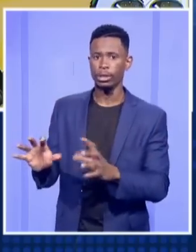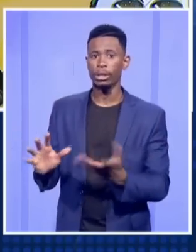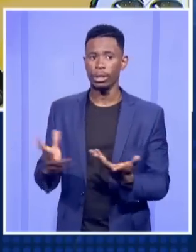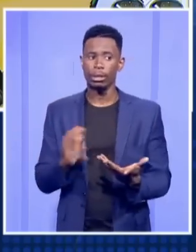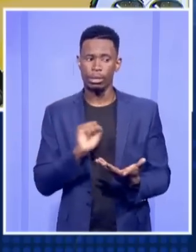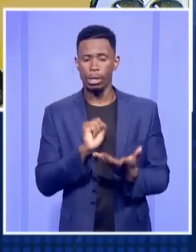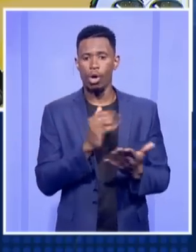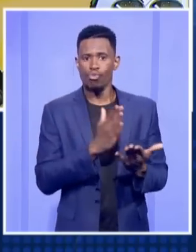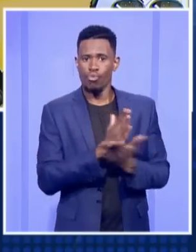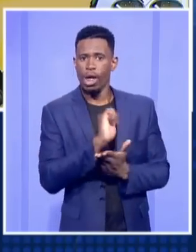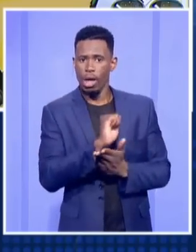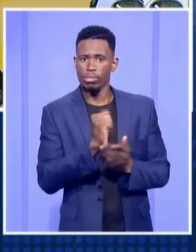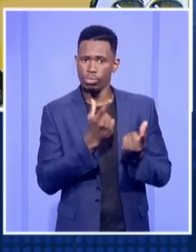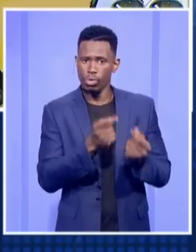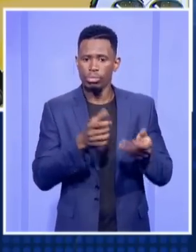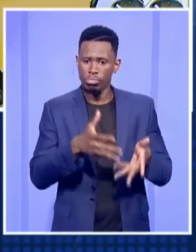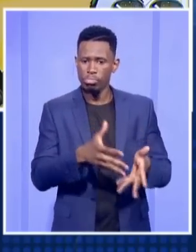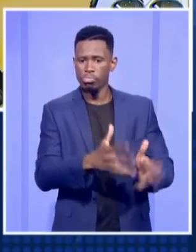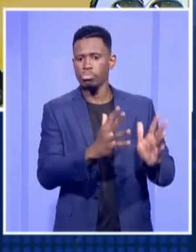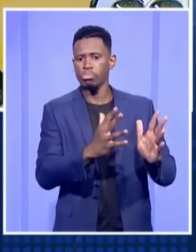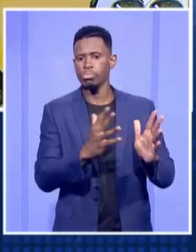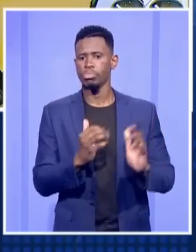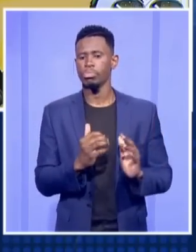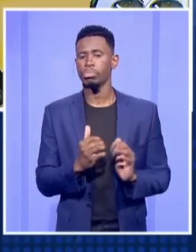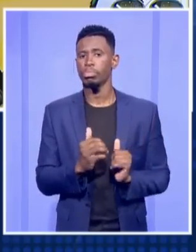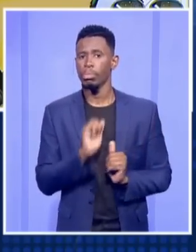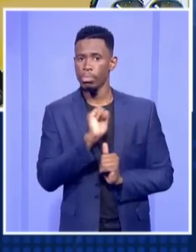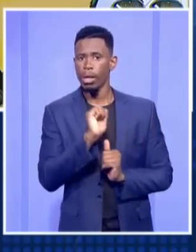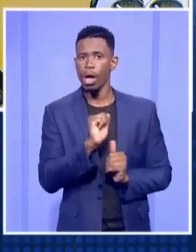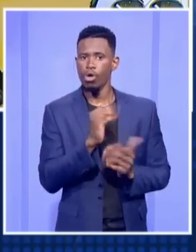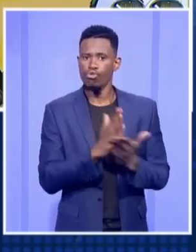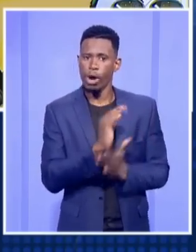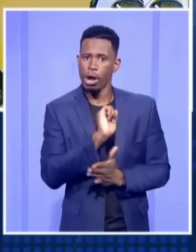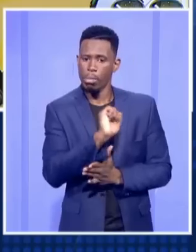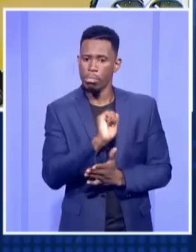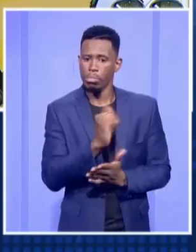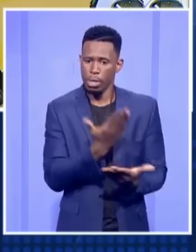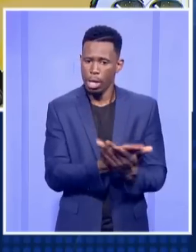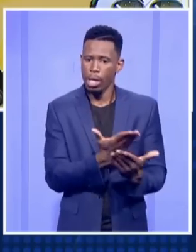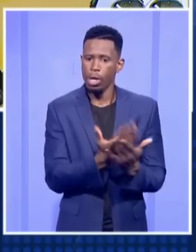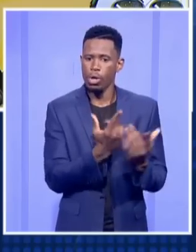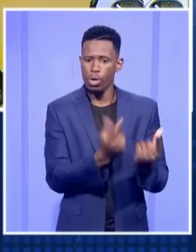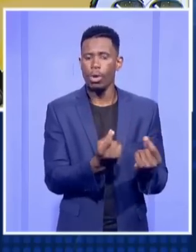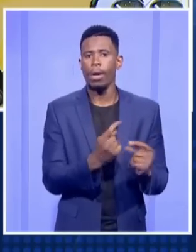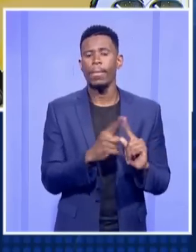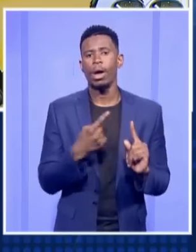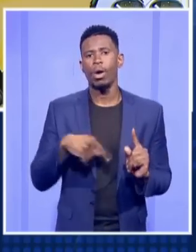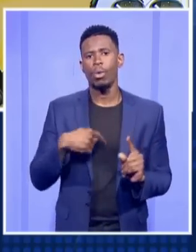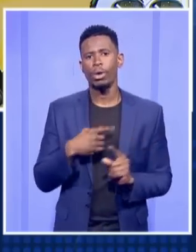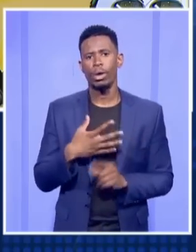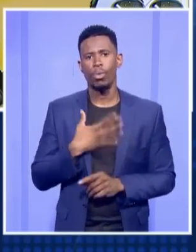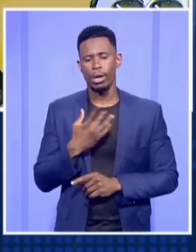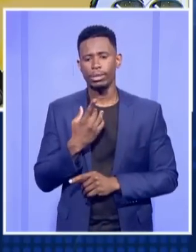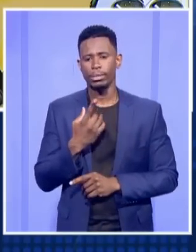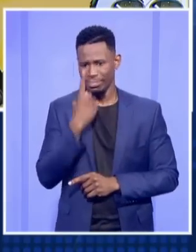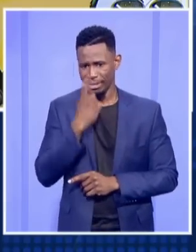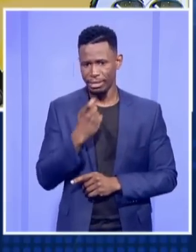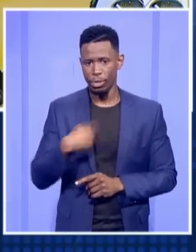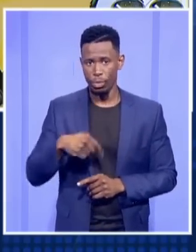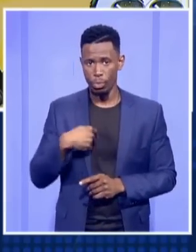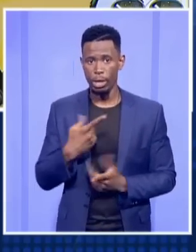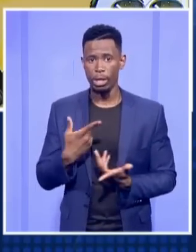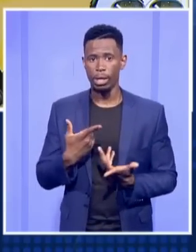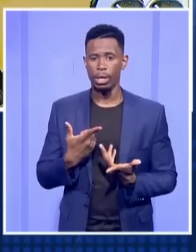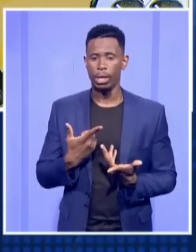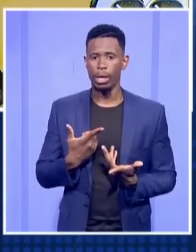courts. It is their democratic right. But we want to believe that as democratic, as